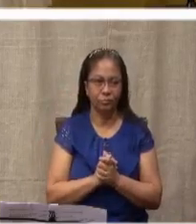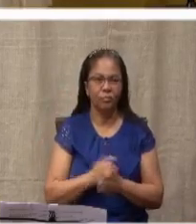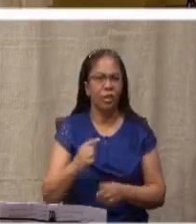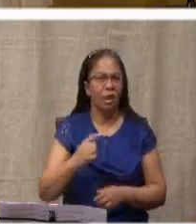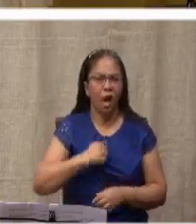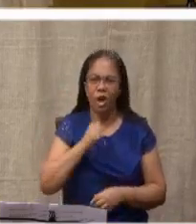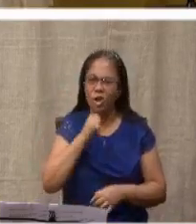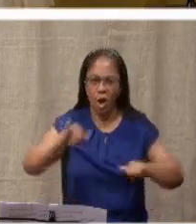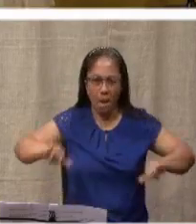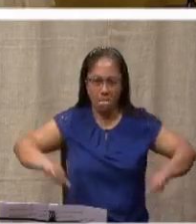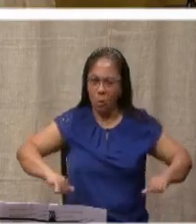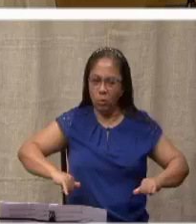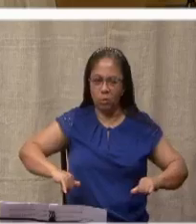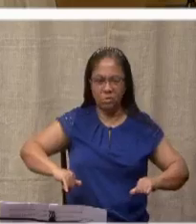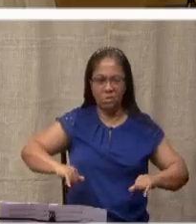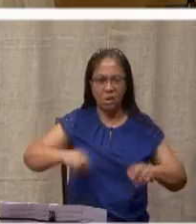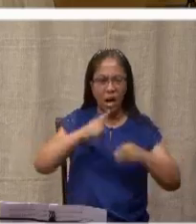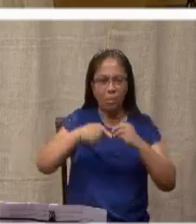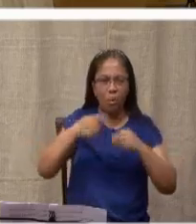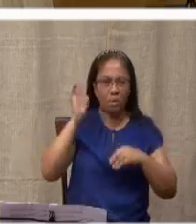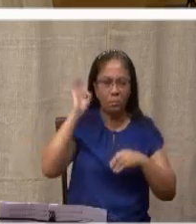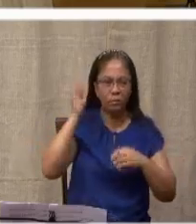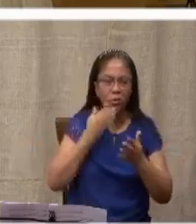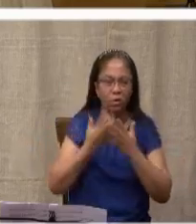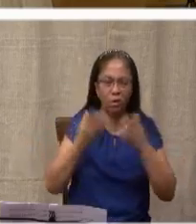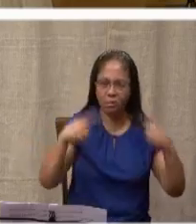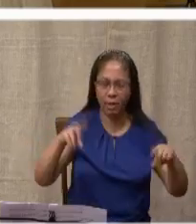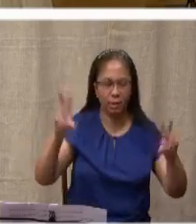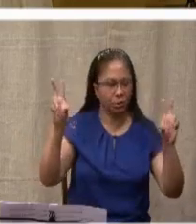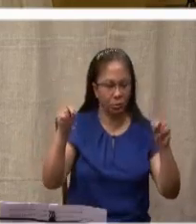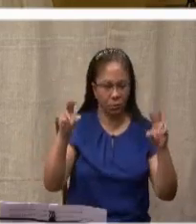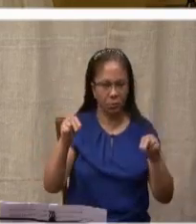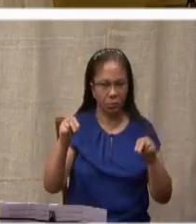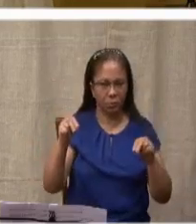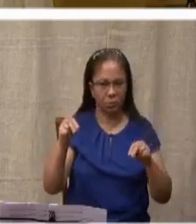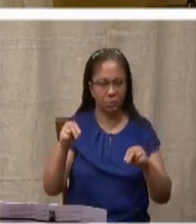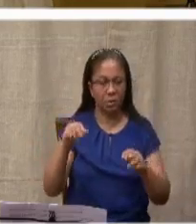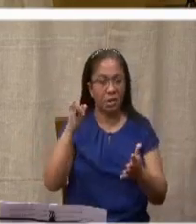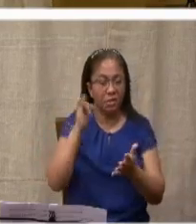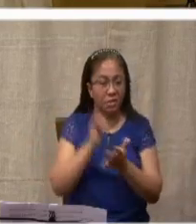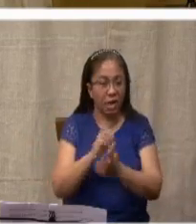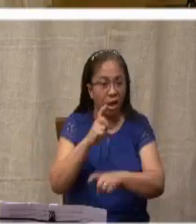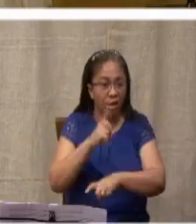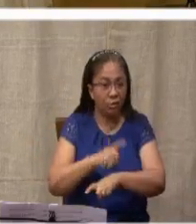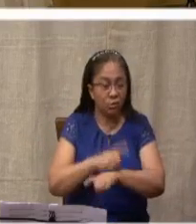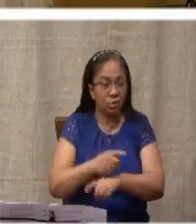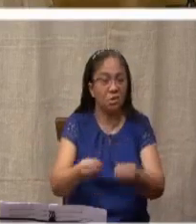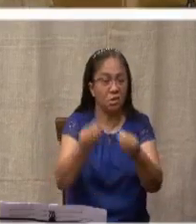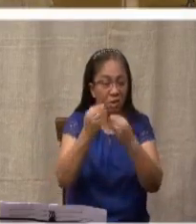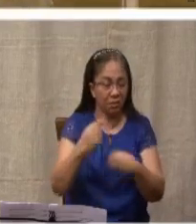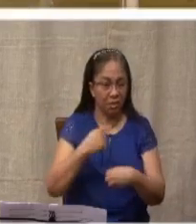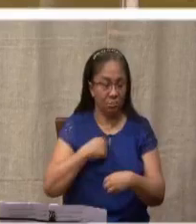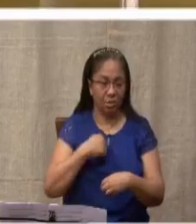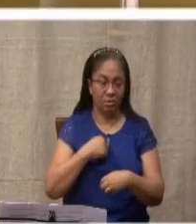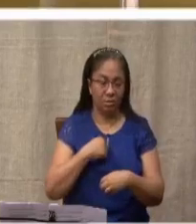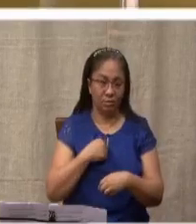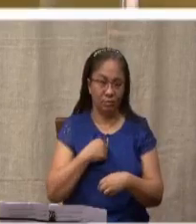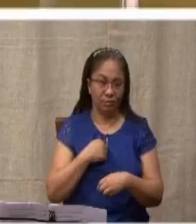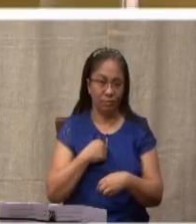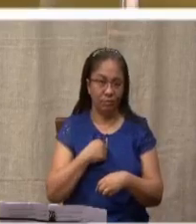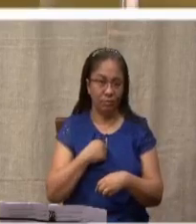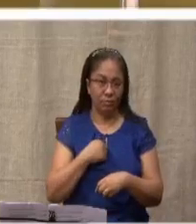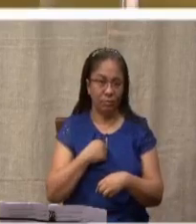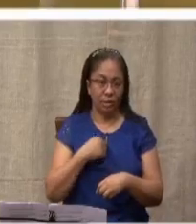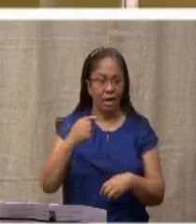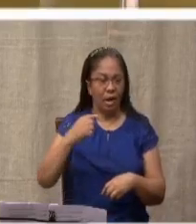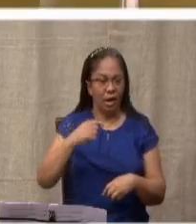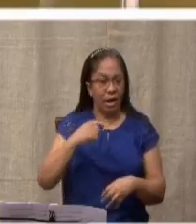i do not boast of preaching the gospel since it is a duty which has been laid on me i